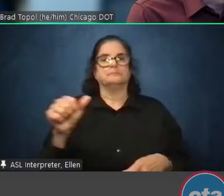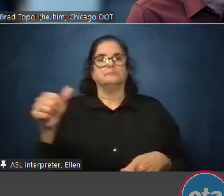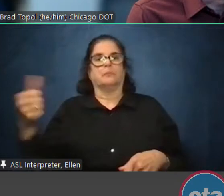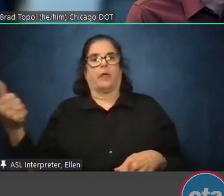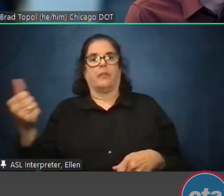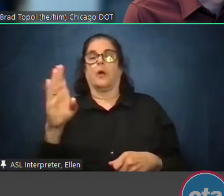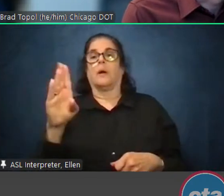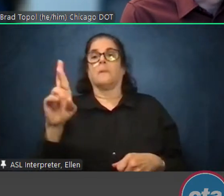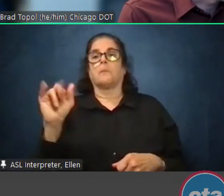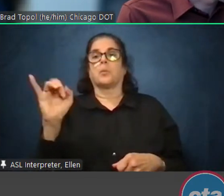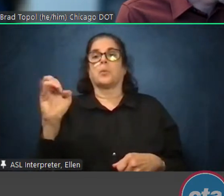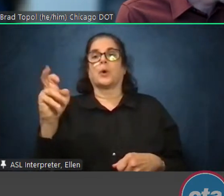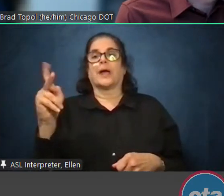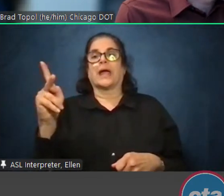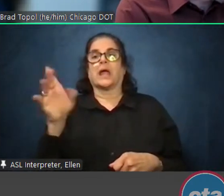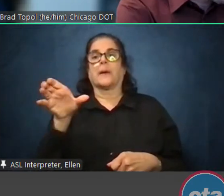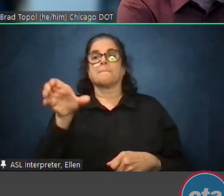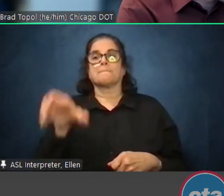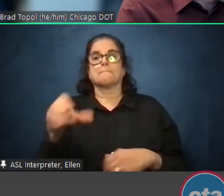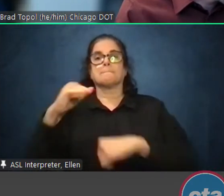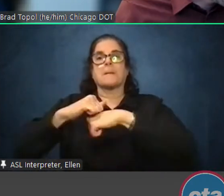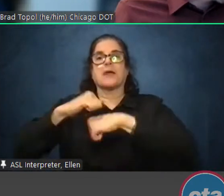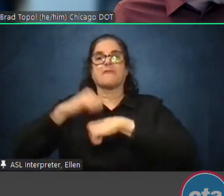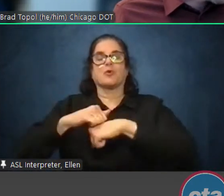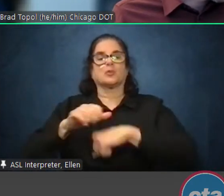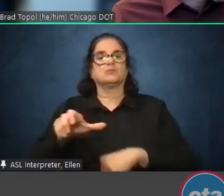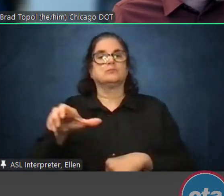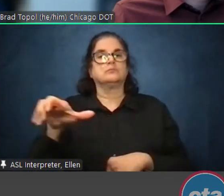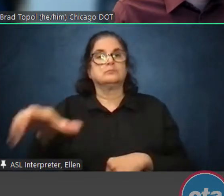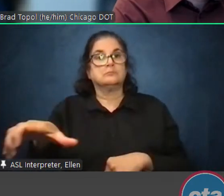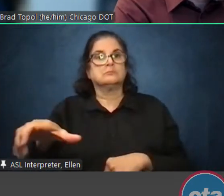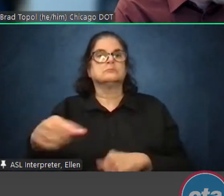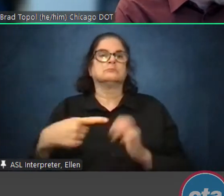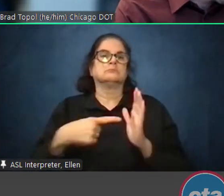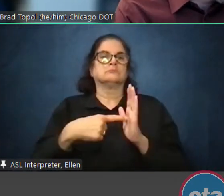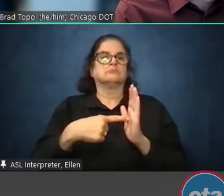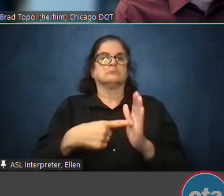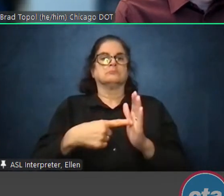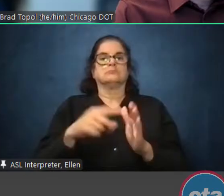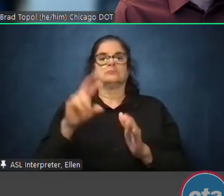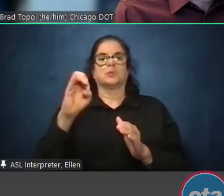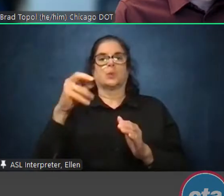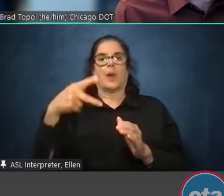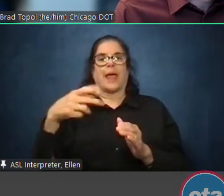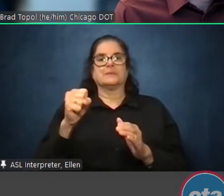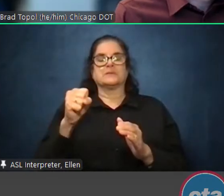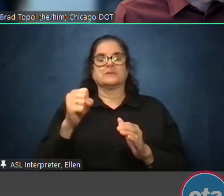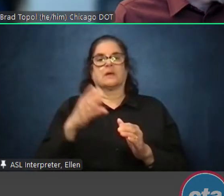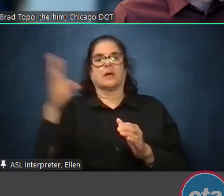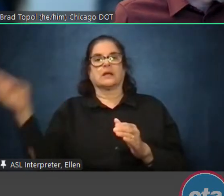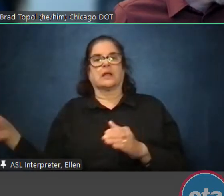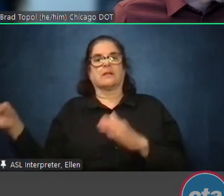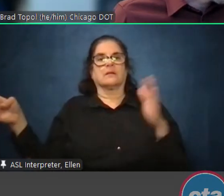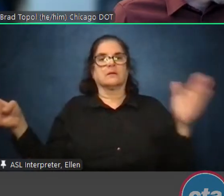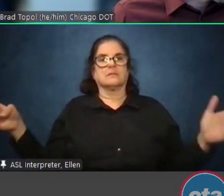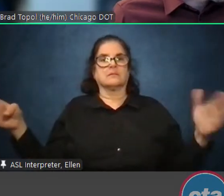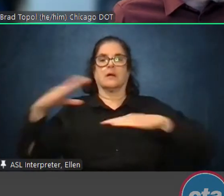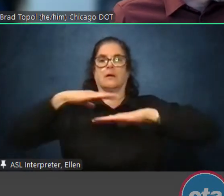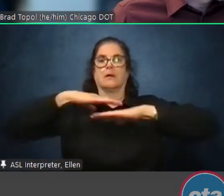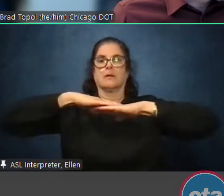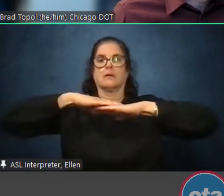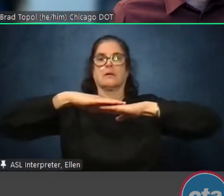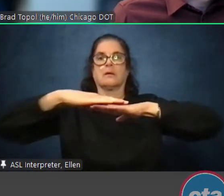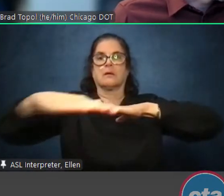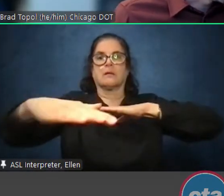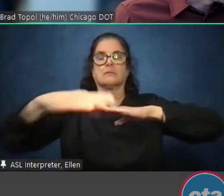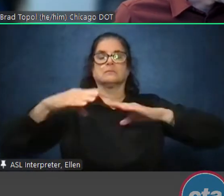paver option. But again, showing this trapezoidal shape with ramps on each side and a flat top that should be detectable by a